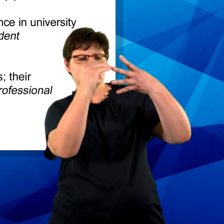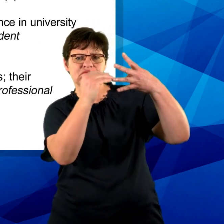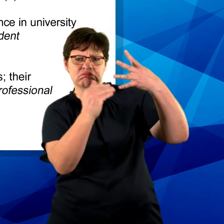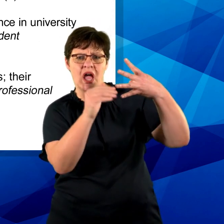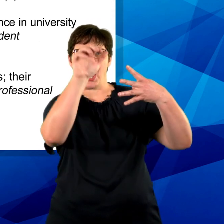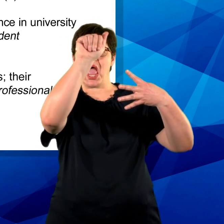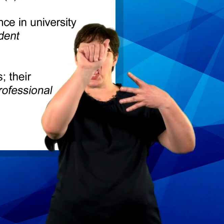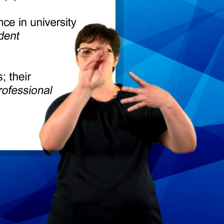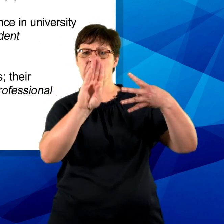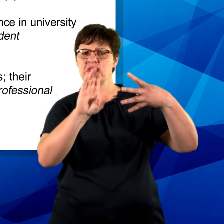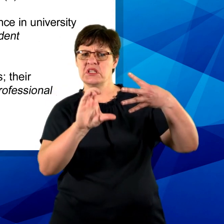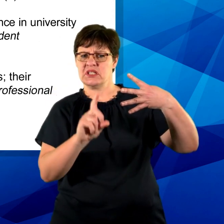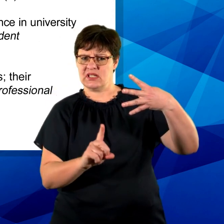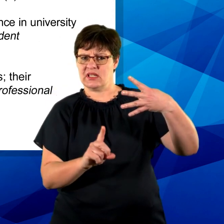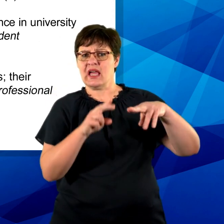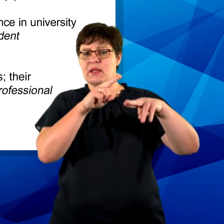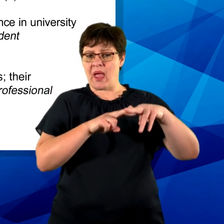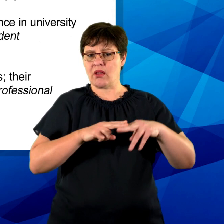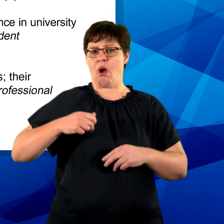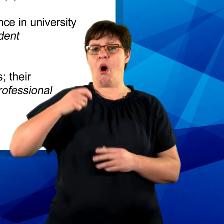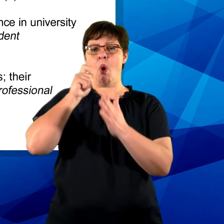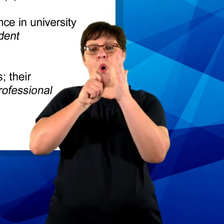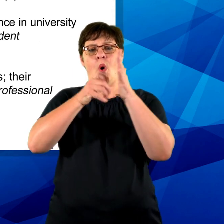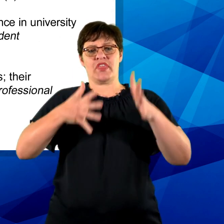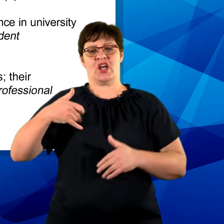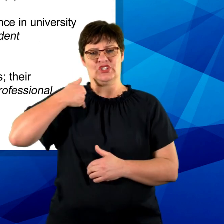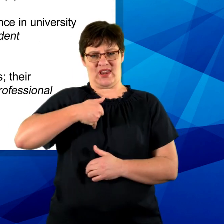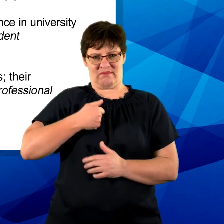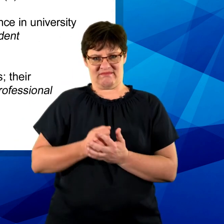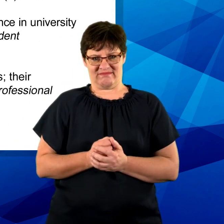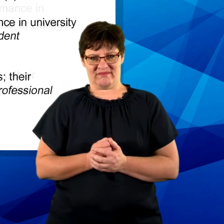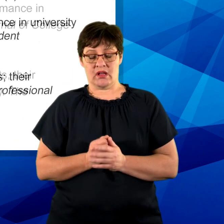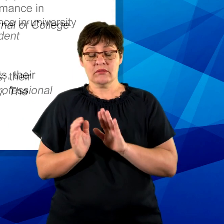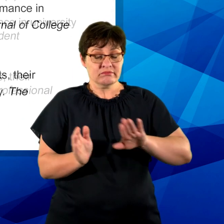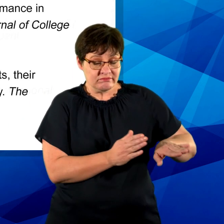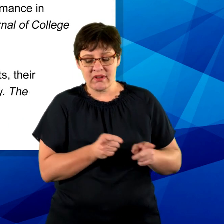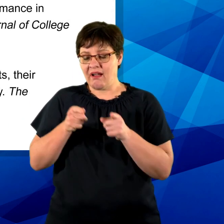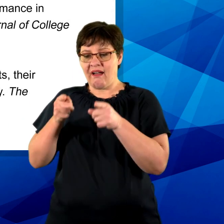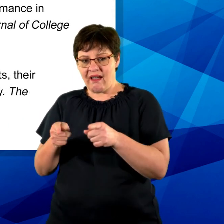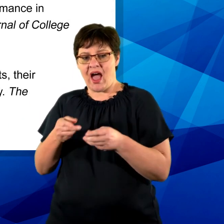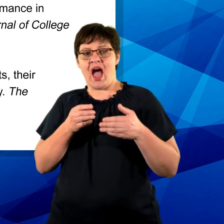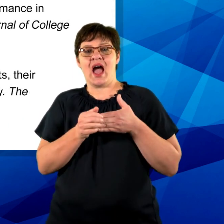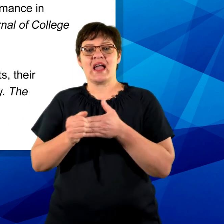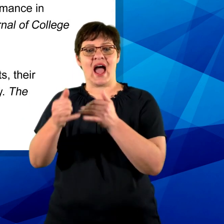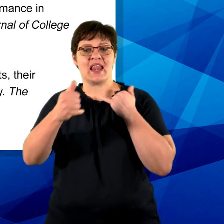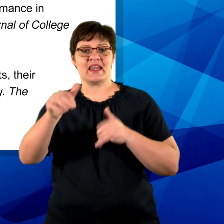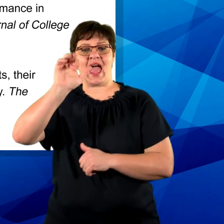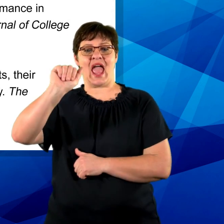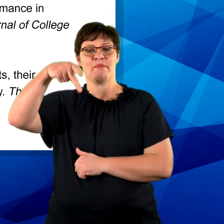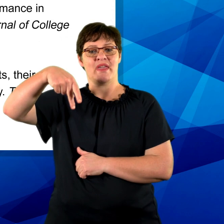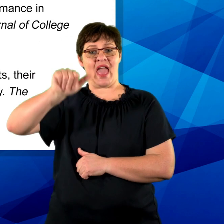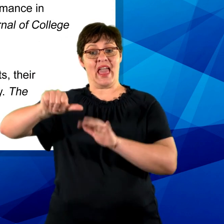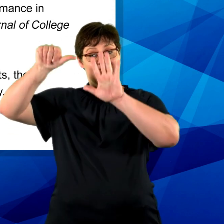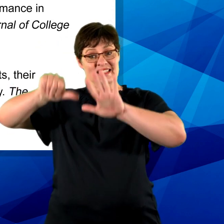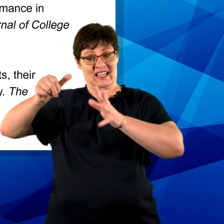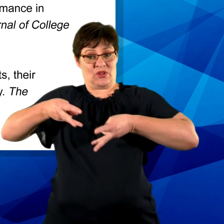order, according to the first author's surname. Let's rework these entries according to the guidelines of the APA 6th